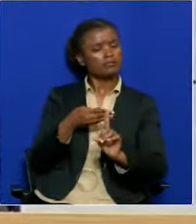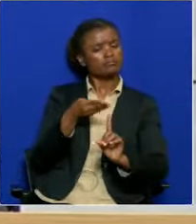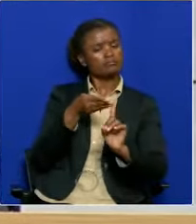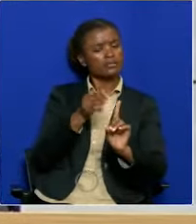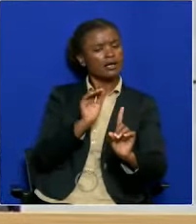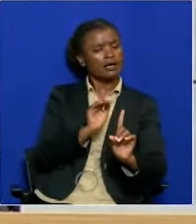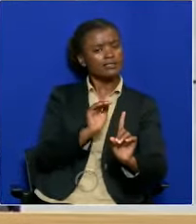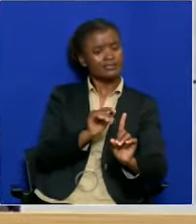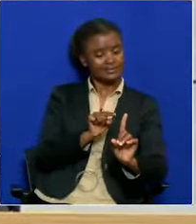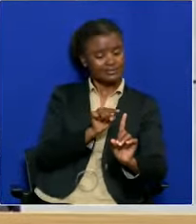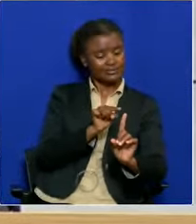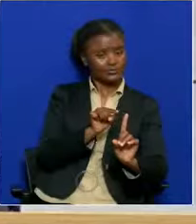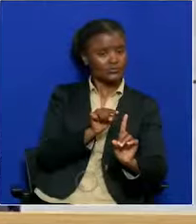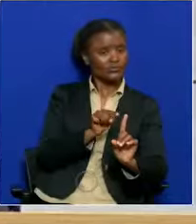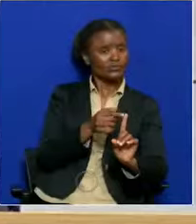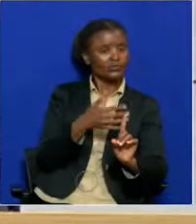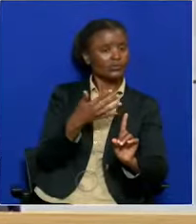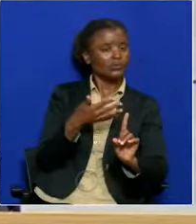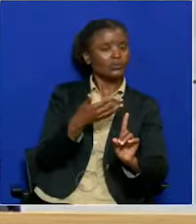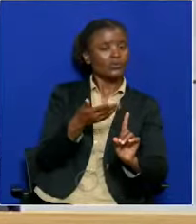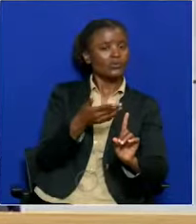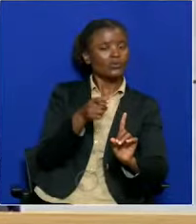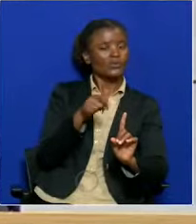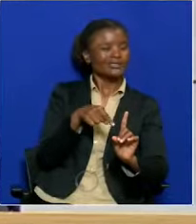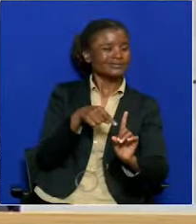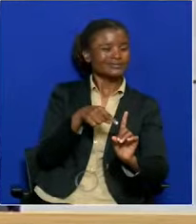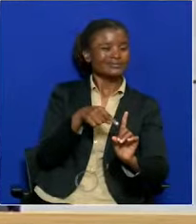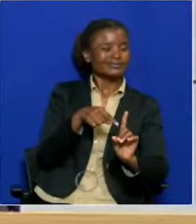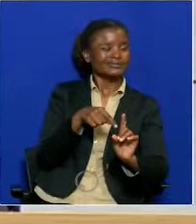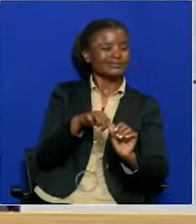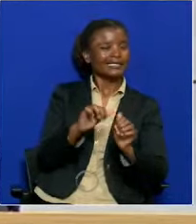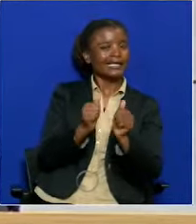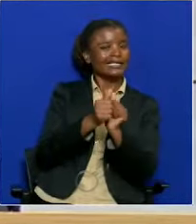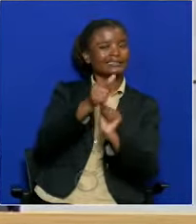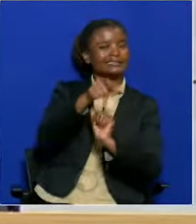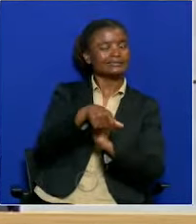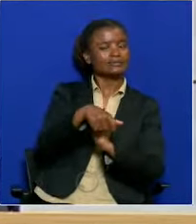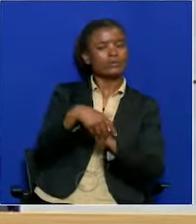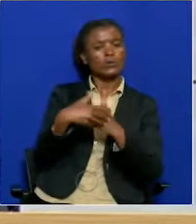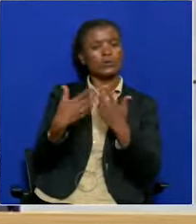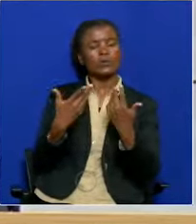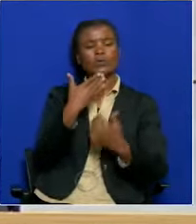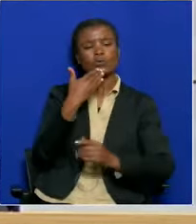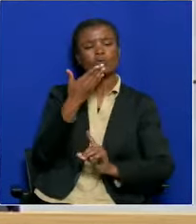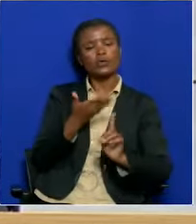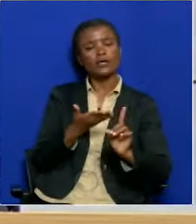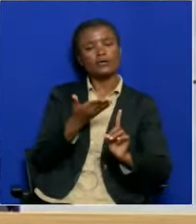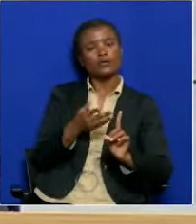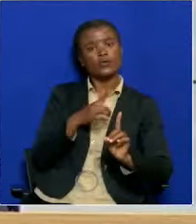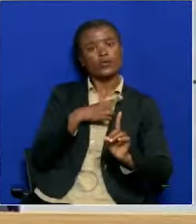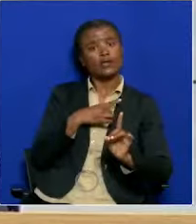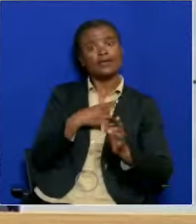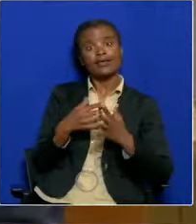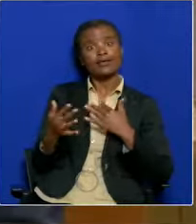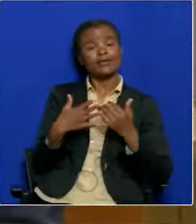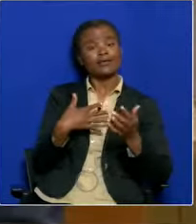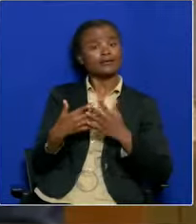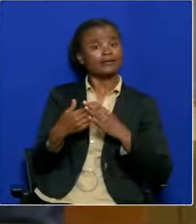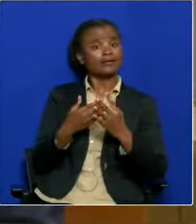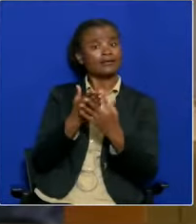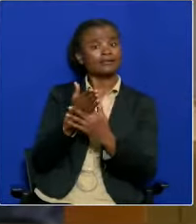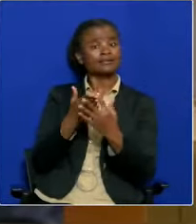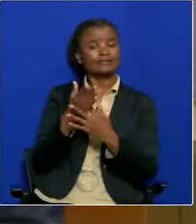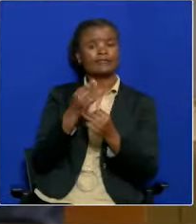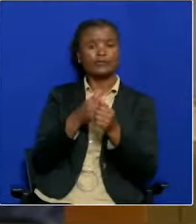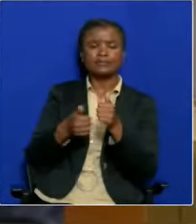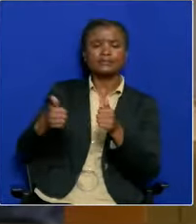agent or who are you? Because you can access anything from all these senior officers.